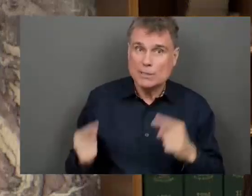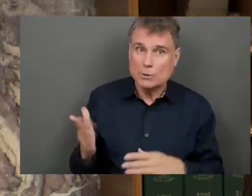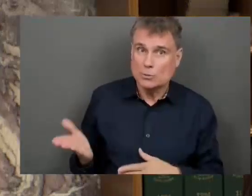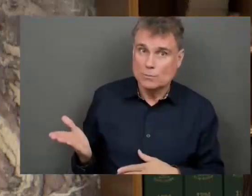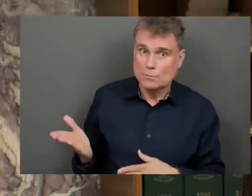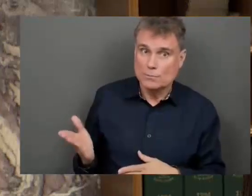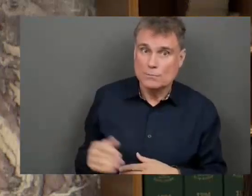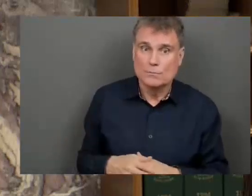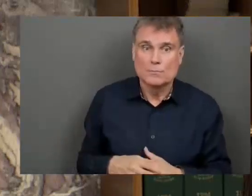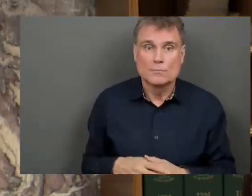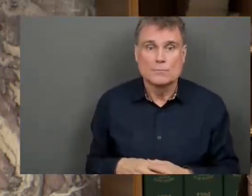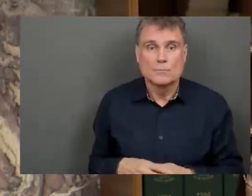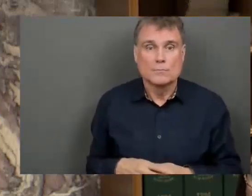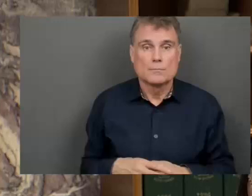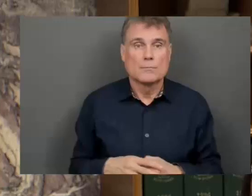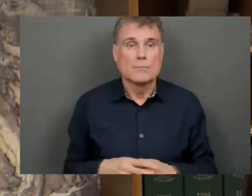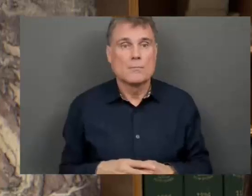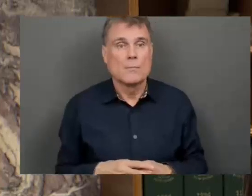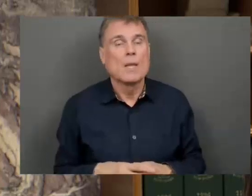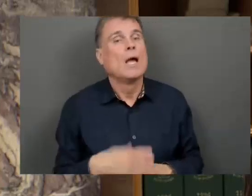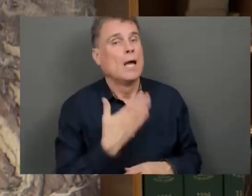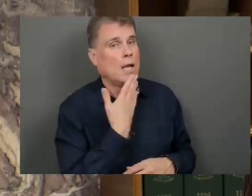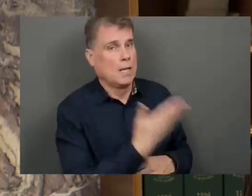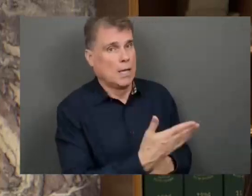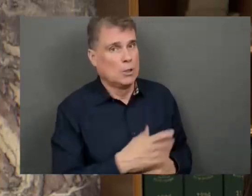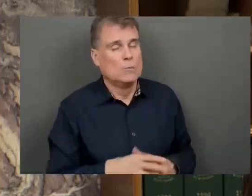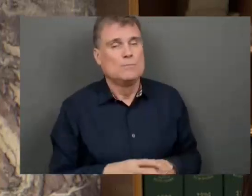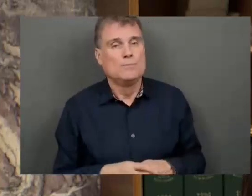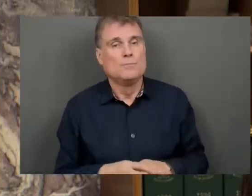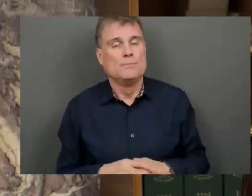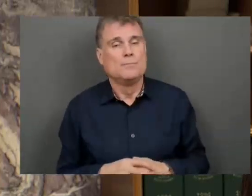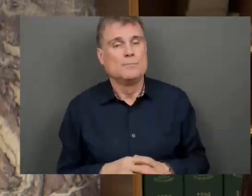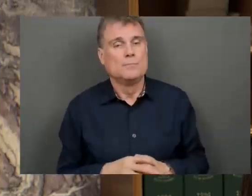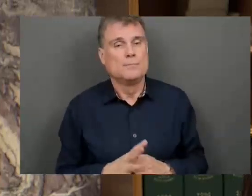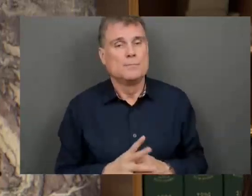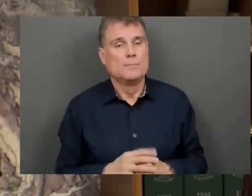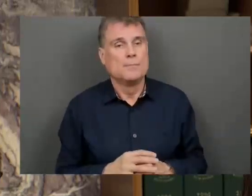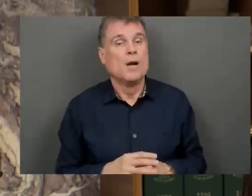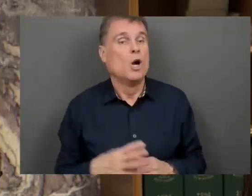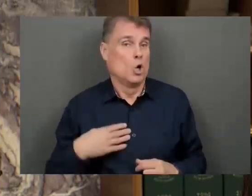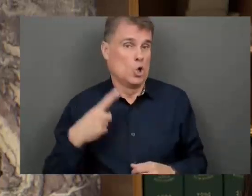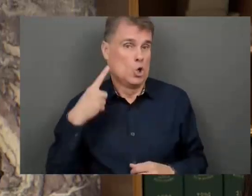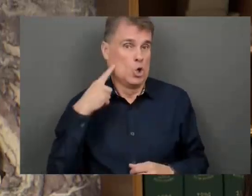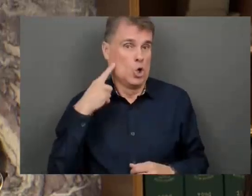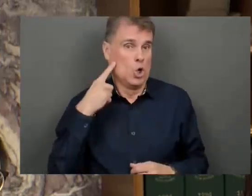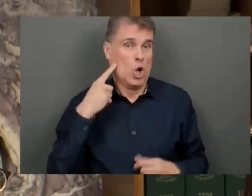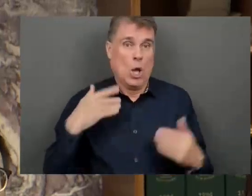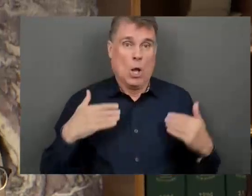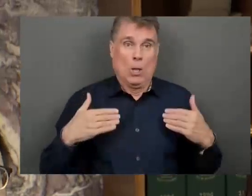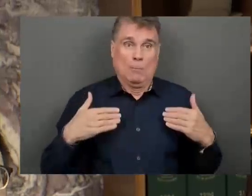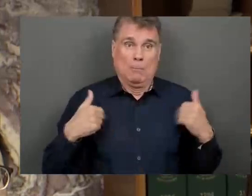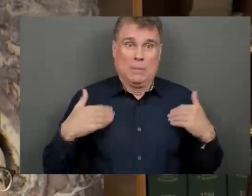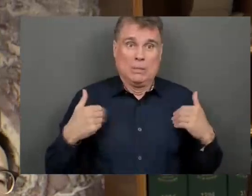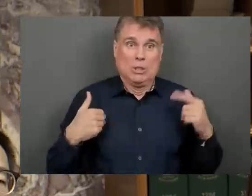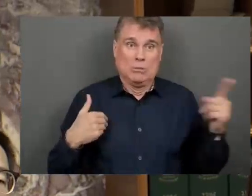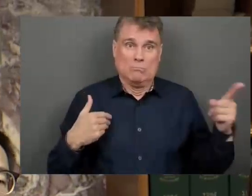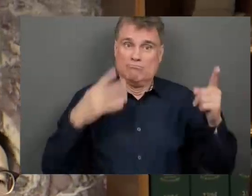I heard the minister reflect that they've launched a poverty reduction strategy in